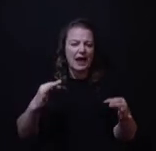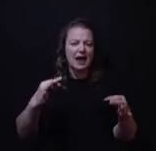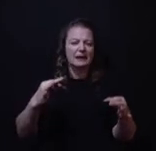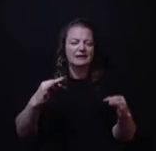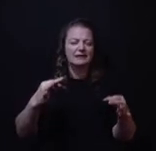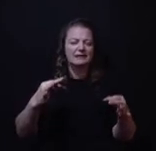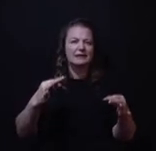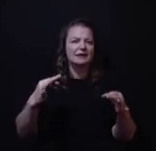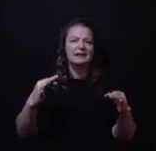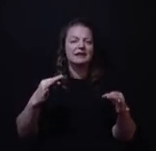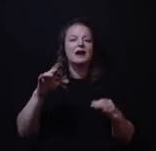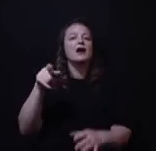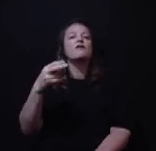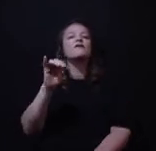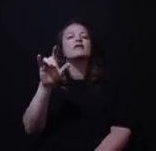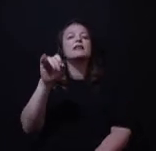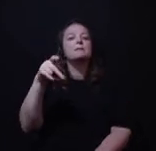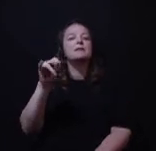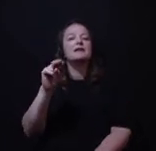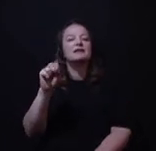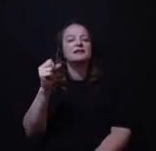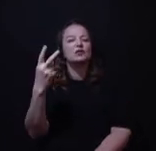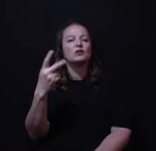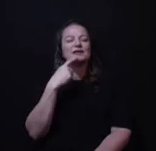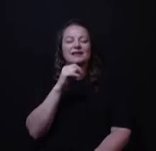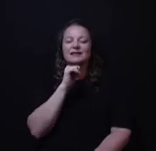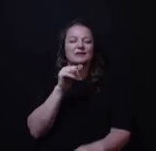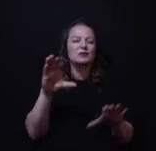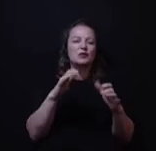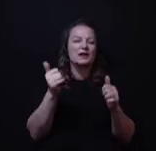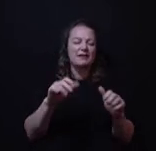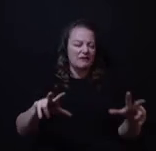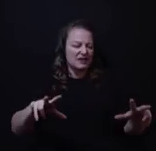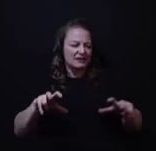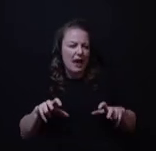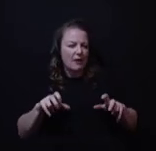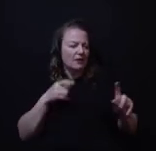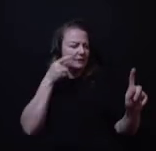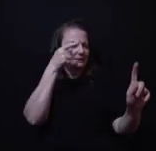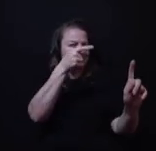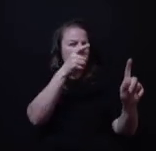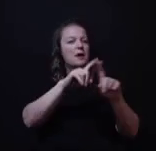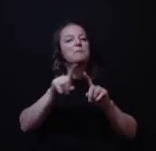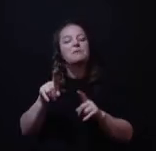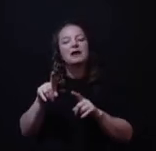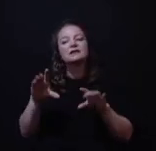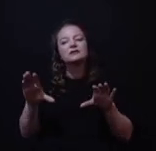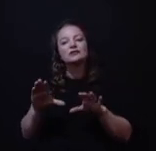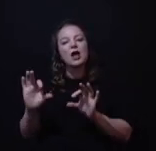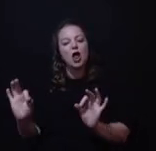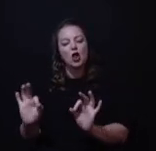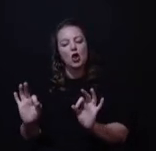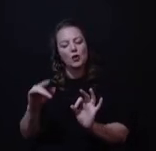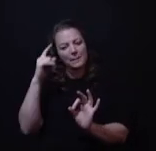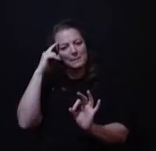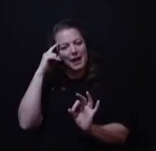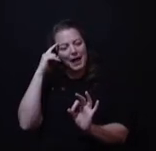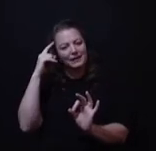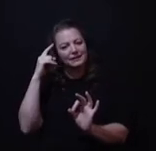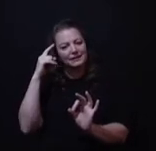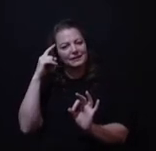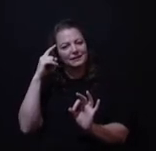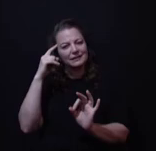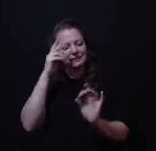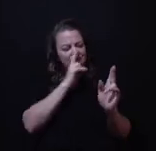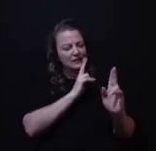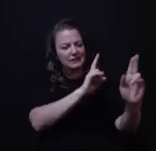selfless. Philippians 2, ready? Do nothing out of selfish ambition or vain conceit. Rather, in lowliness of mind, esteem others